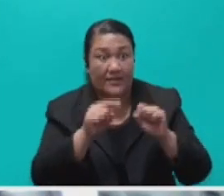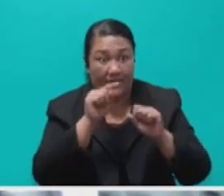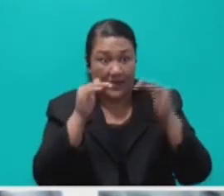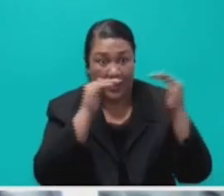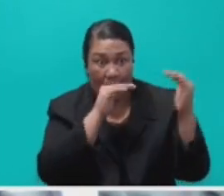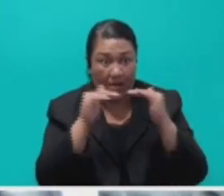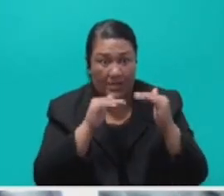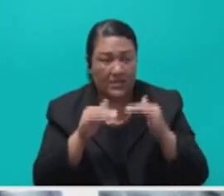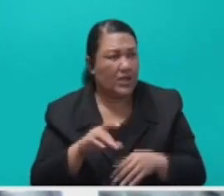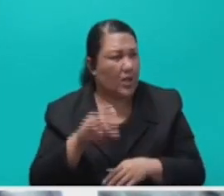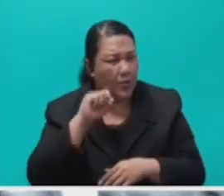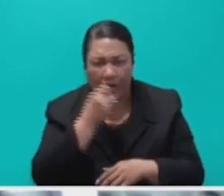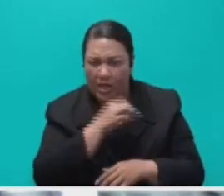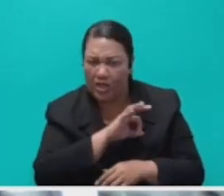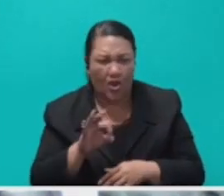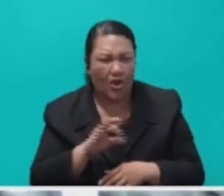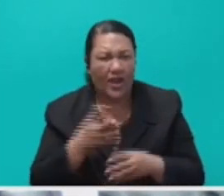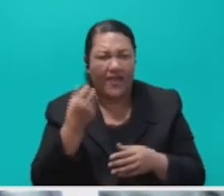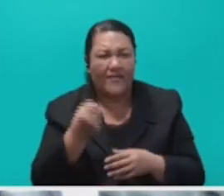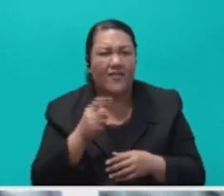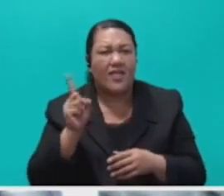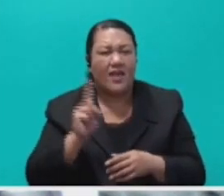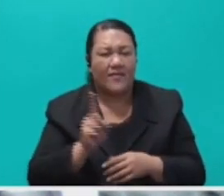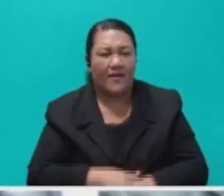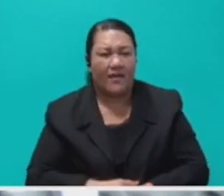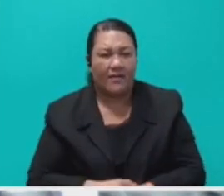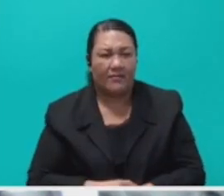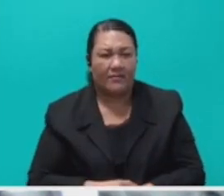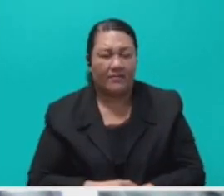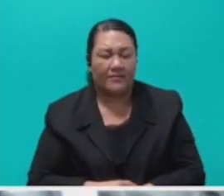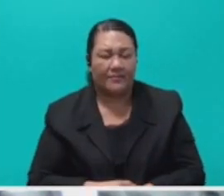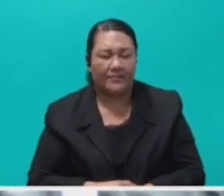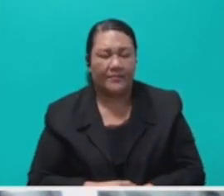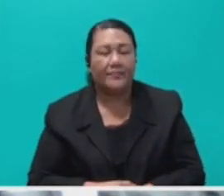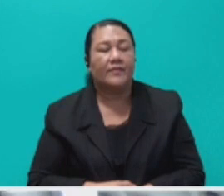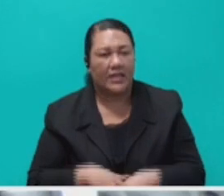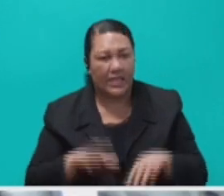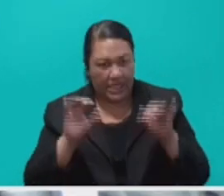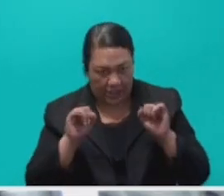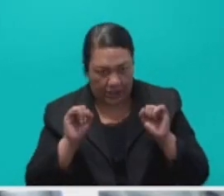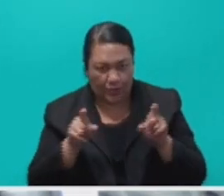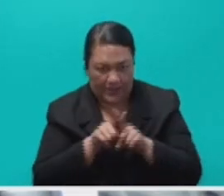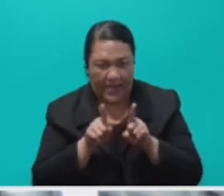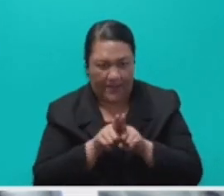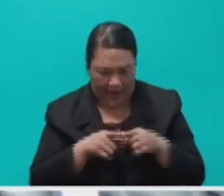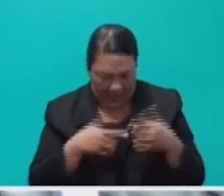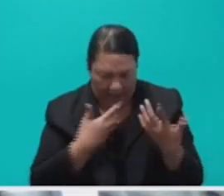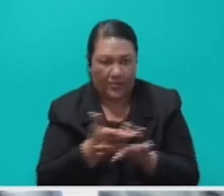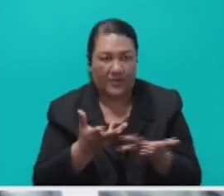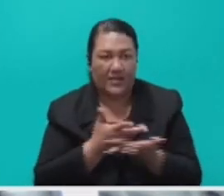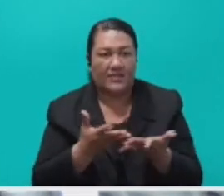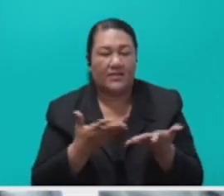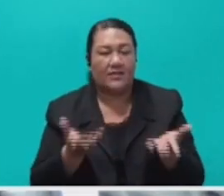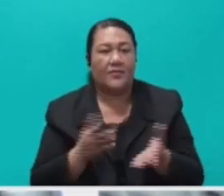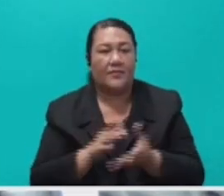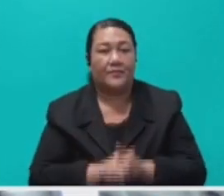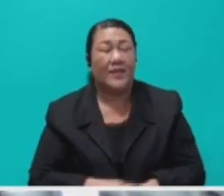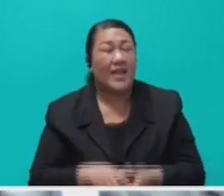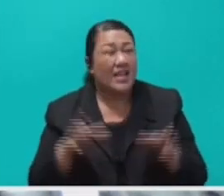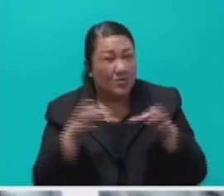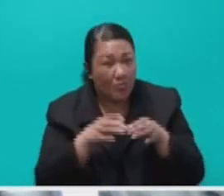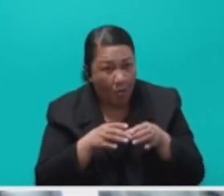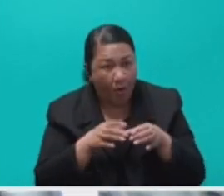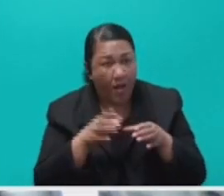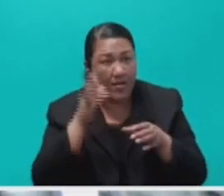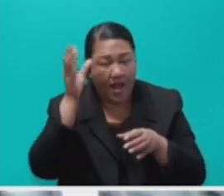will not have such issues that we are discussing today. In a small country like